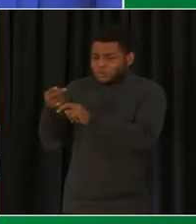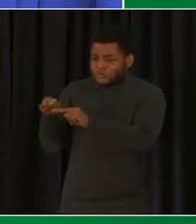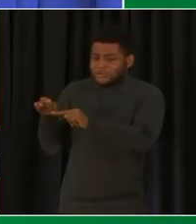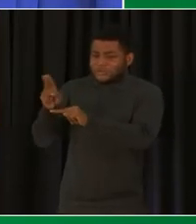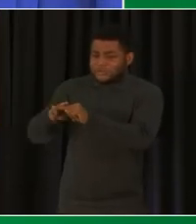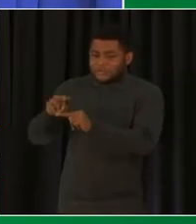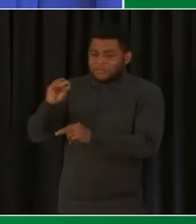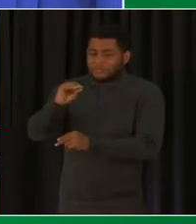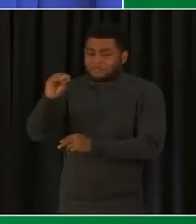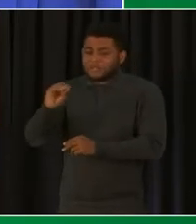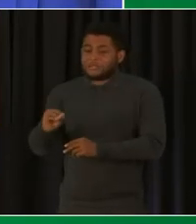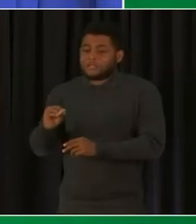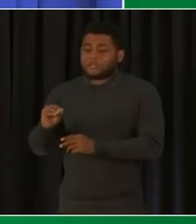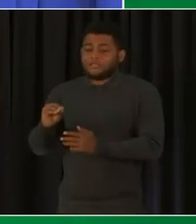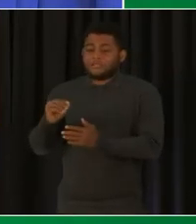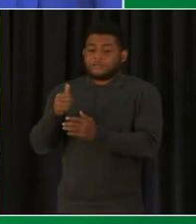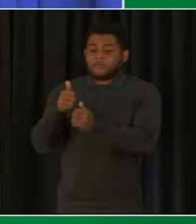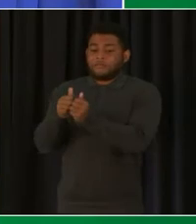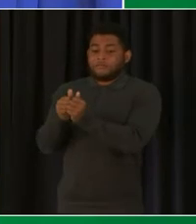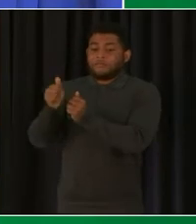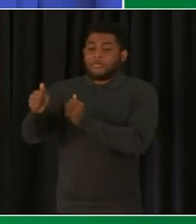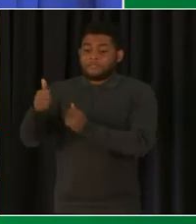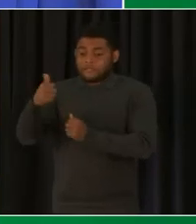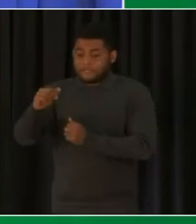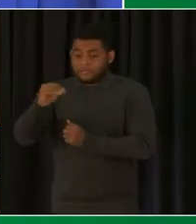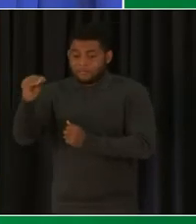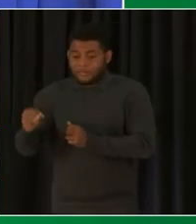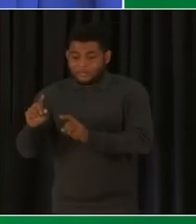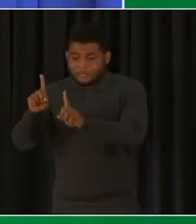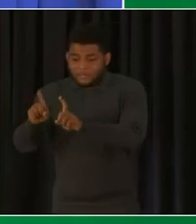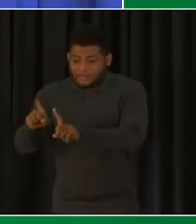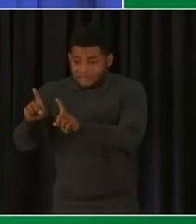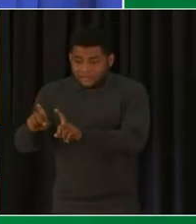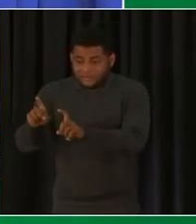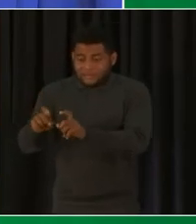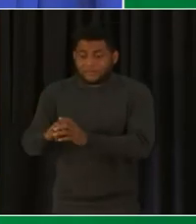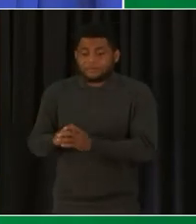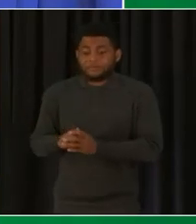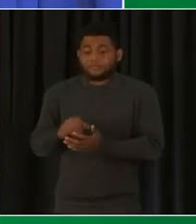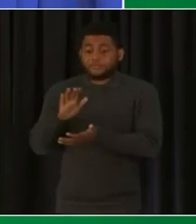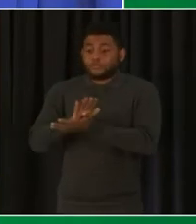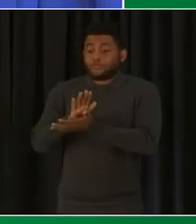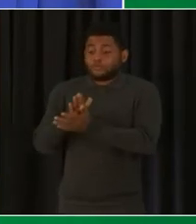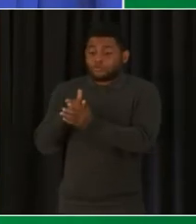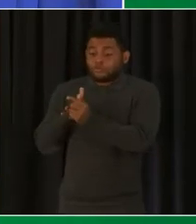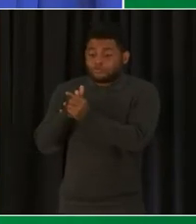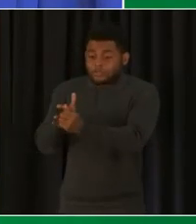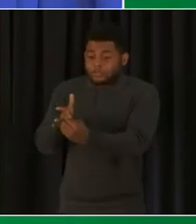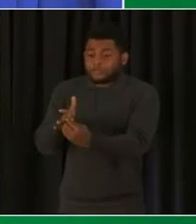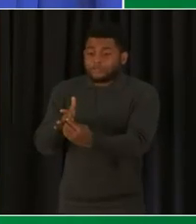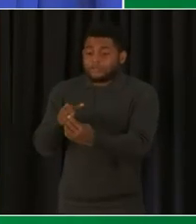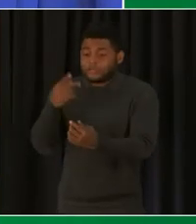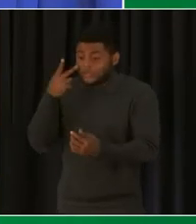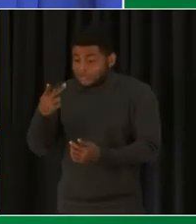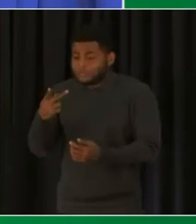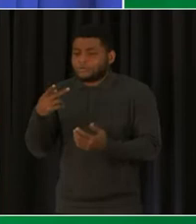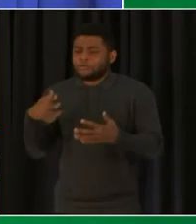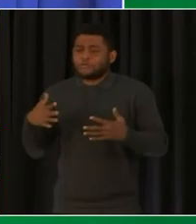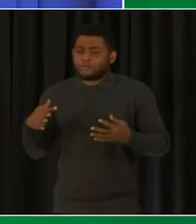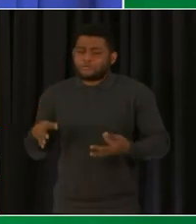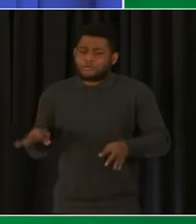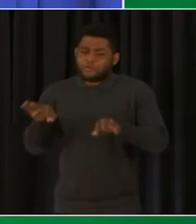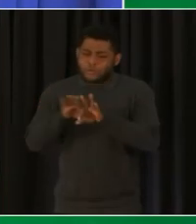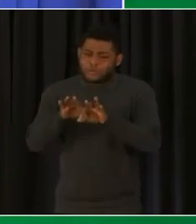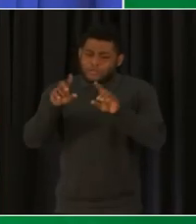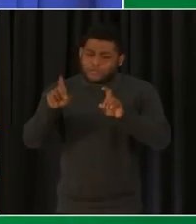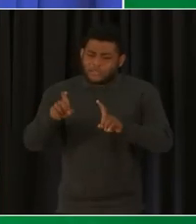upcoming week to be past 10%. Our school leaders are certainly seeing the value of these protections,